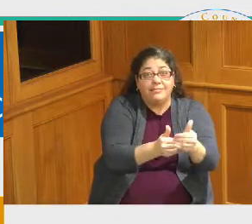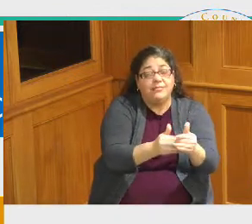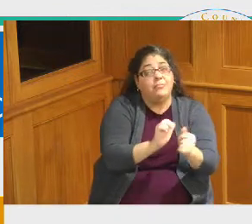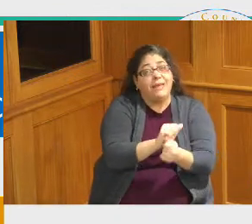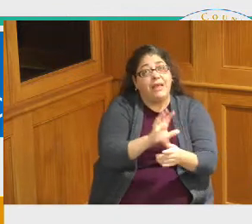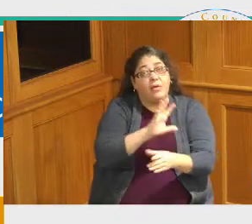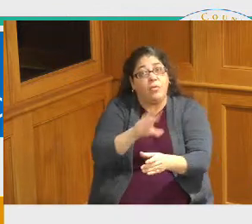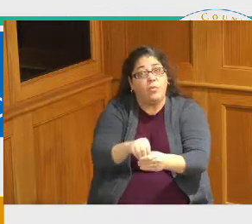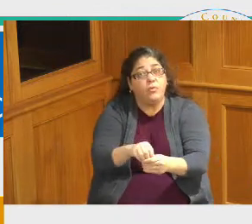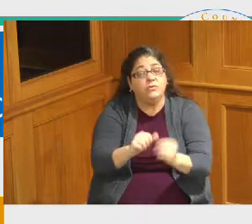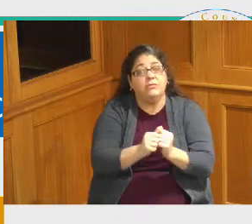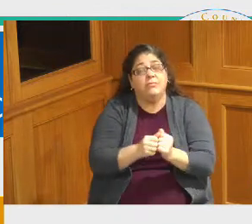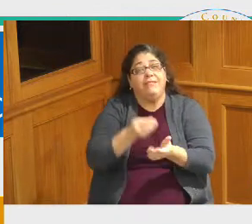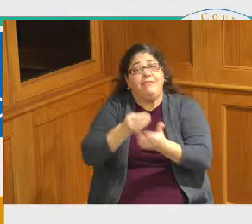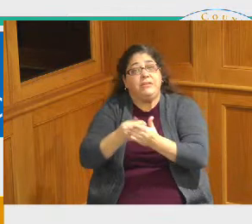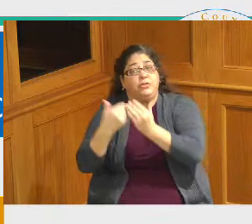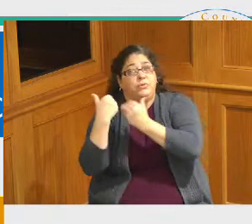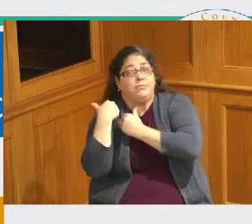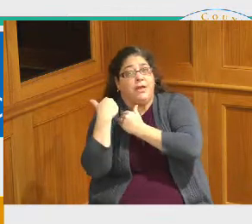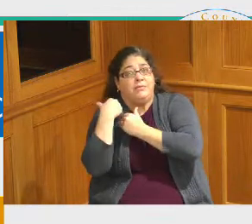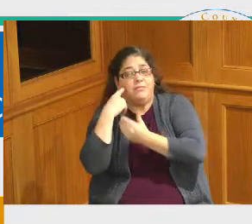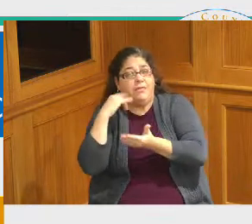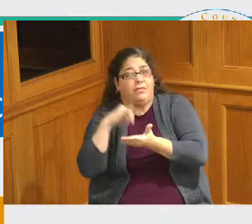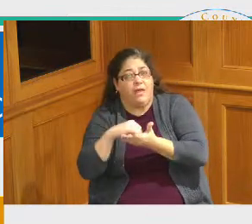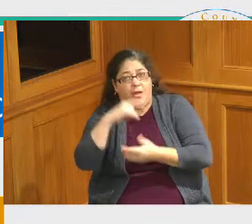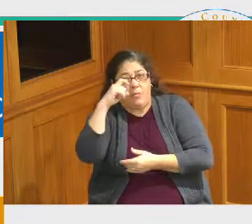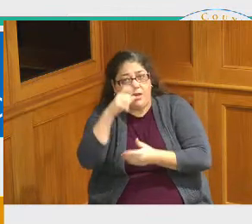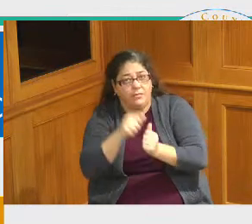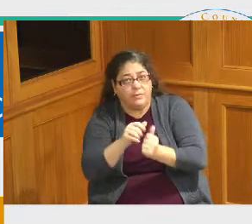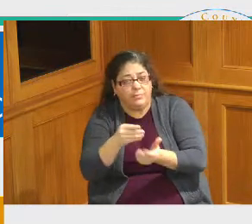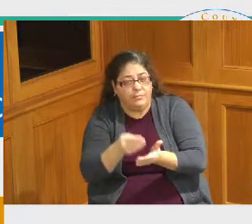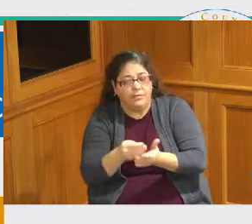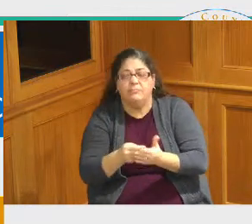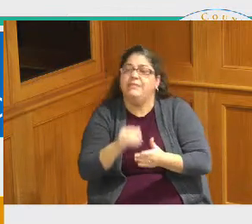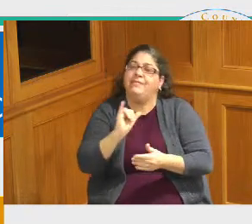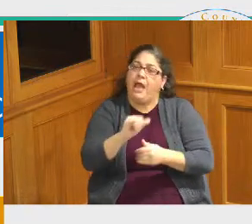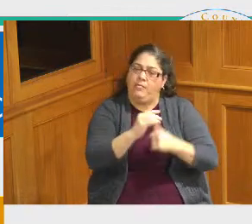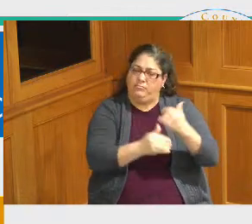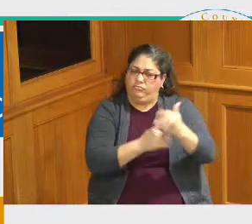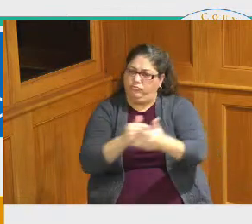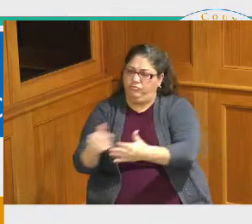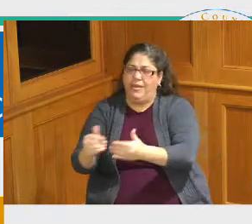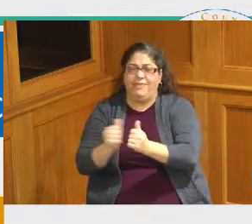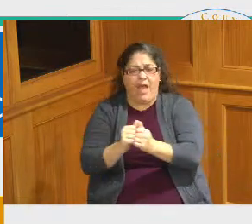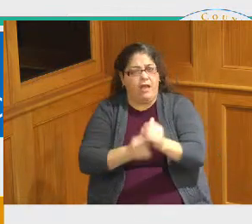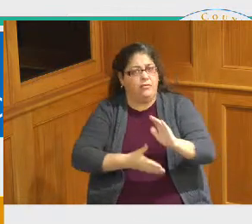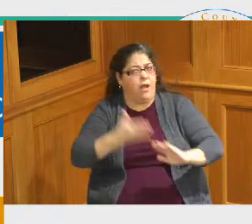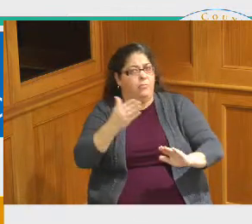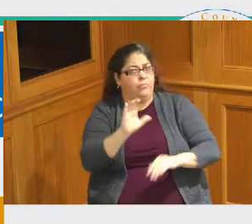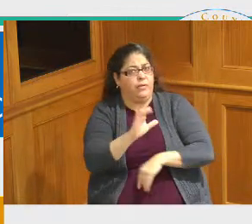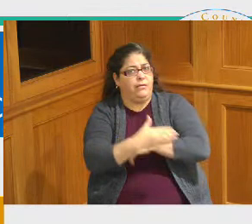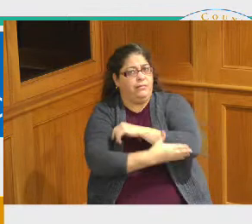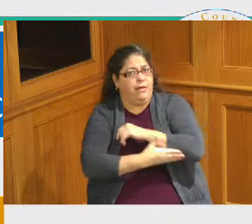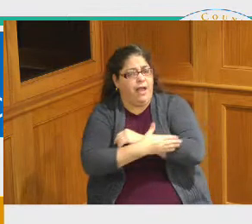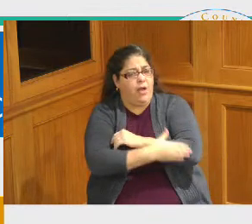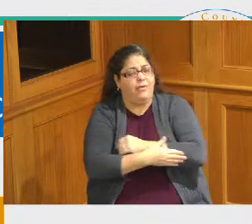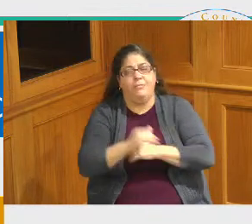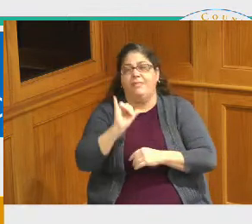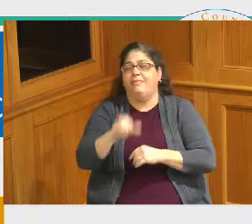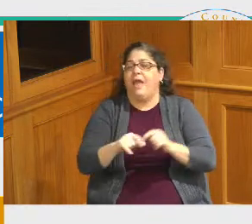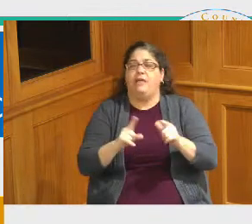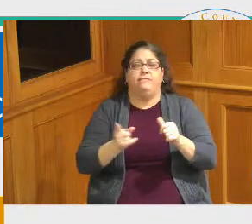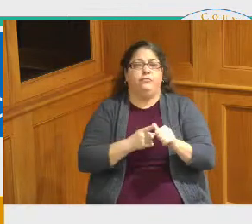or being fiscally responsible. So things that are important to us in terms of our overall operations as a county. So this is really just an initial